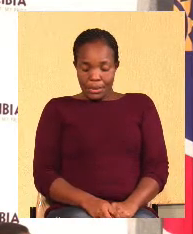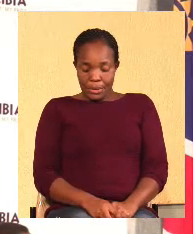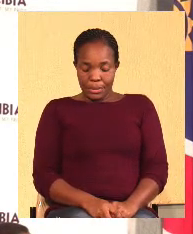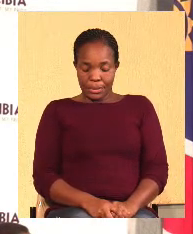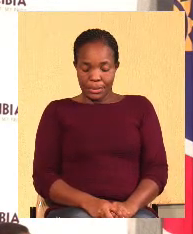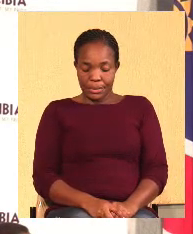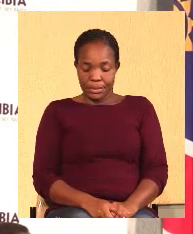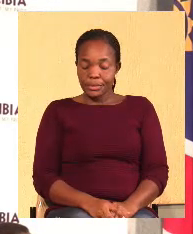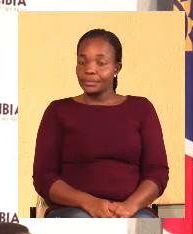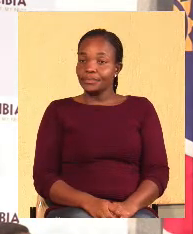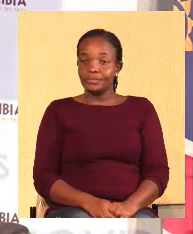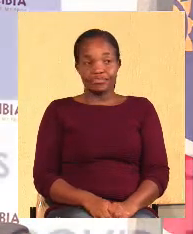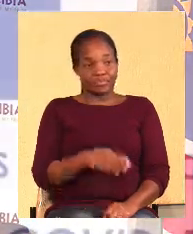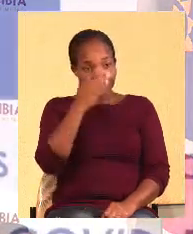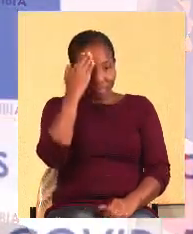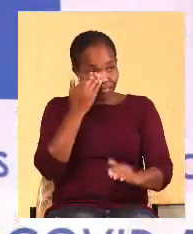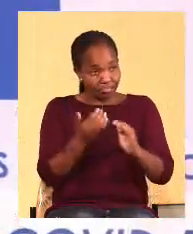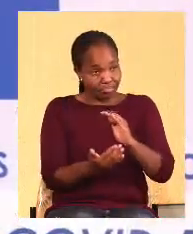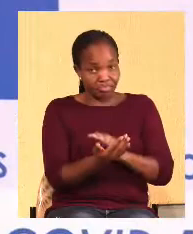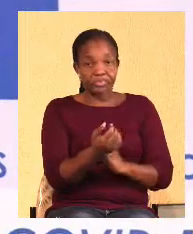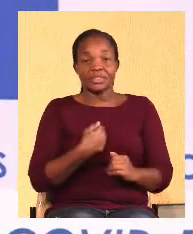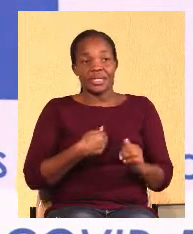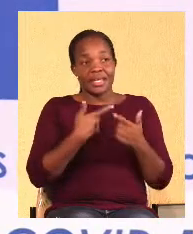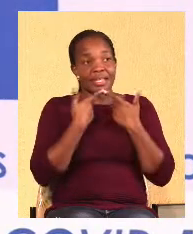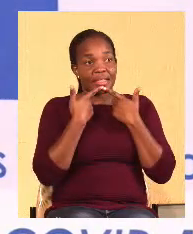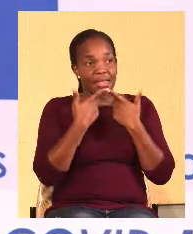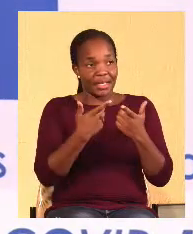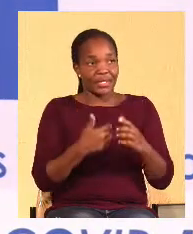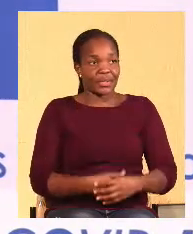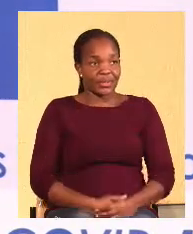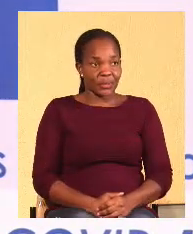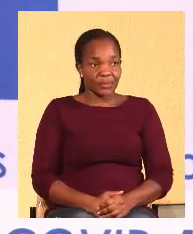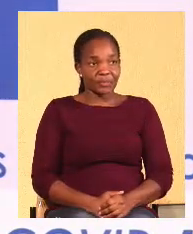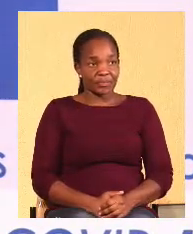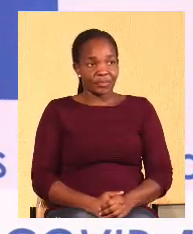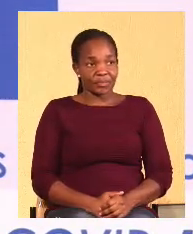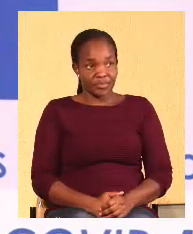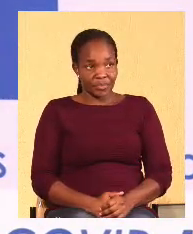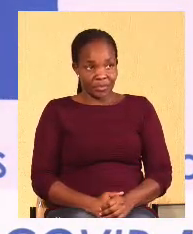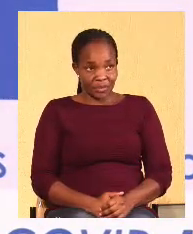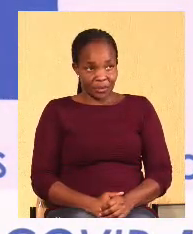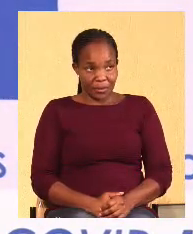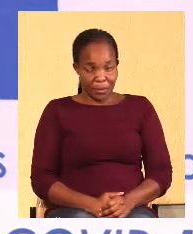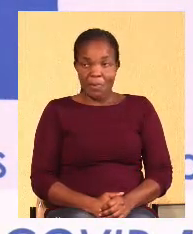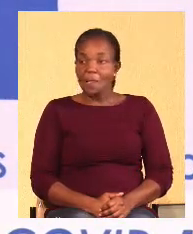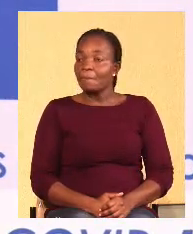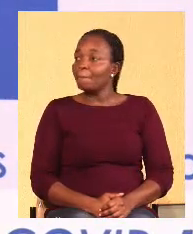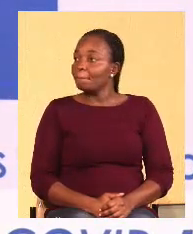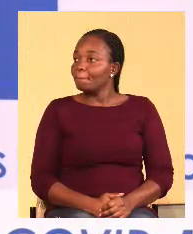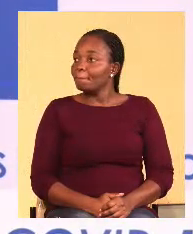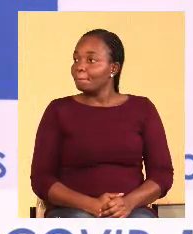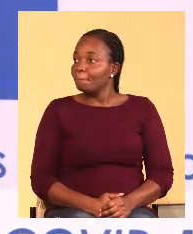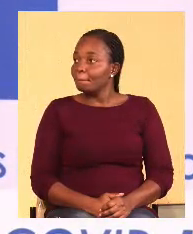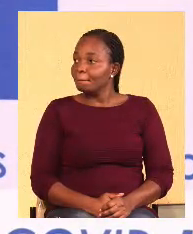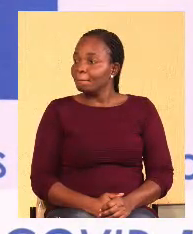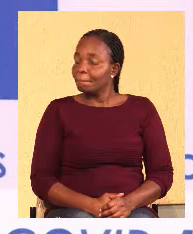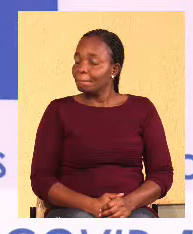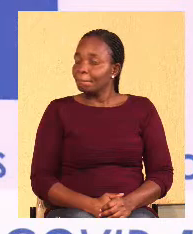Good morning. Thank you. My name is Ogito Craig. I'm a journalist. I work for Republican newspaper, part of NMH